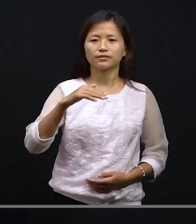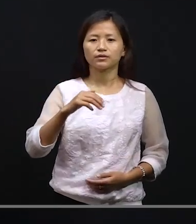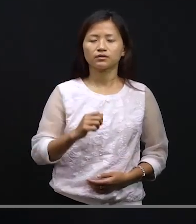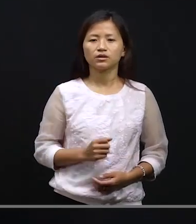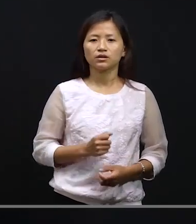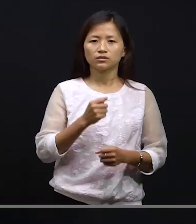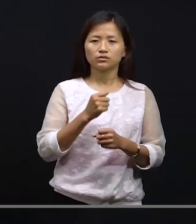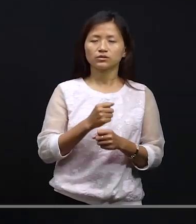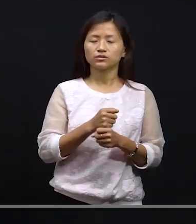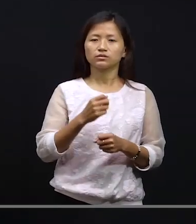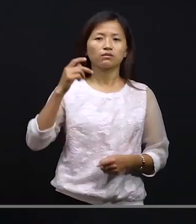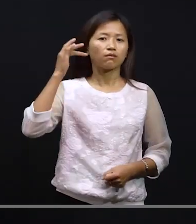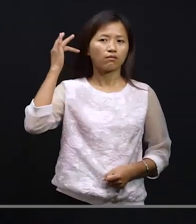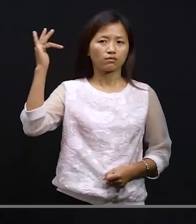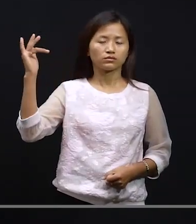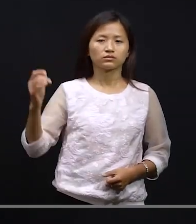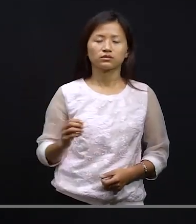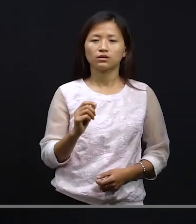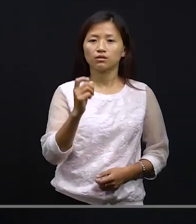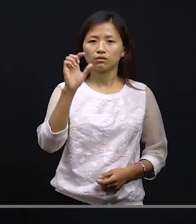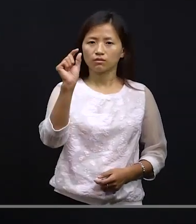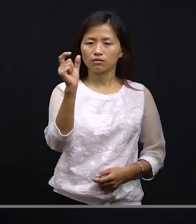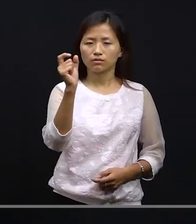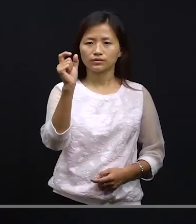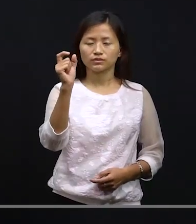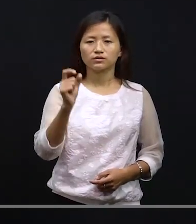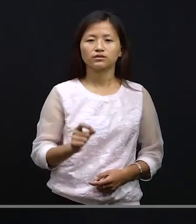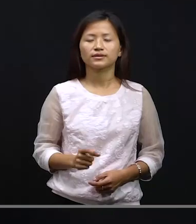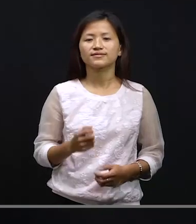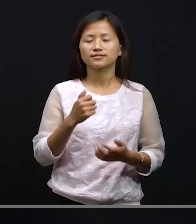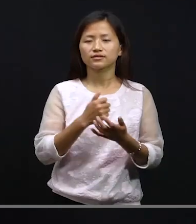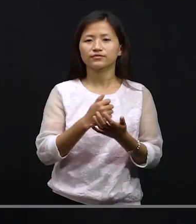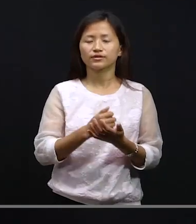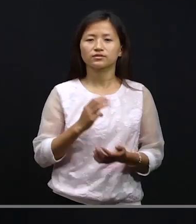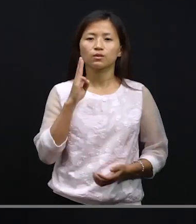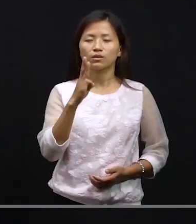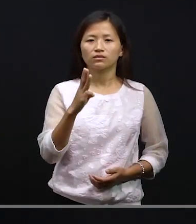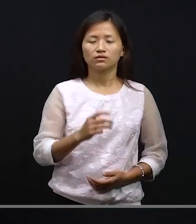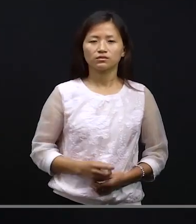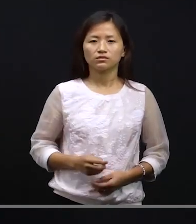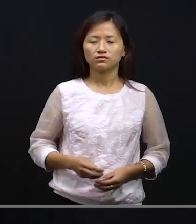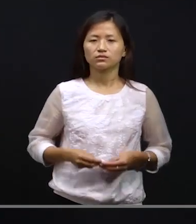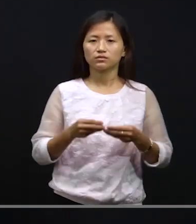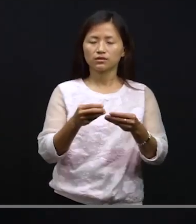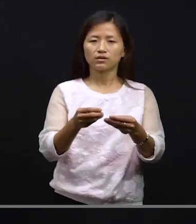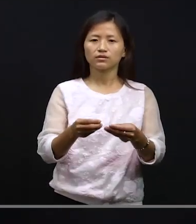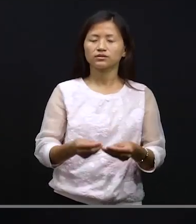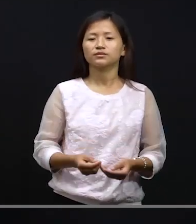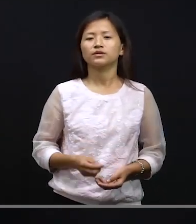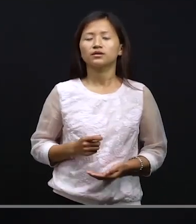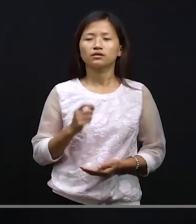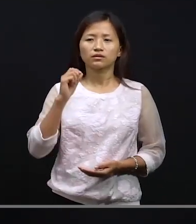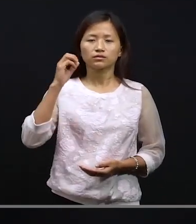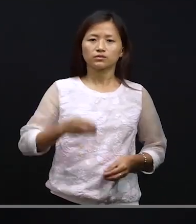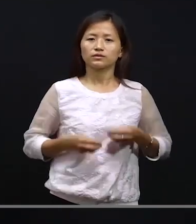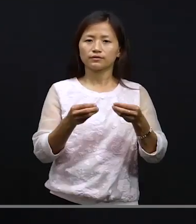him gold coins, okay? Gold coins also signifies wealth. The old man said that he would hire him and give him